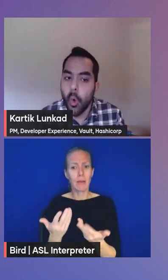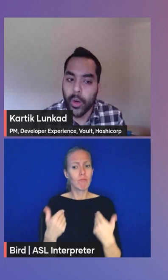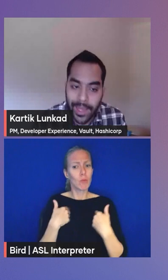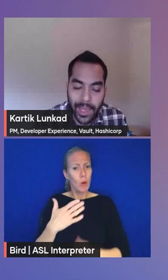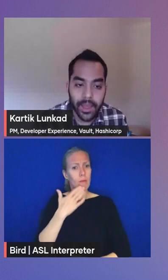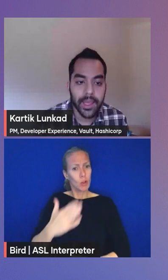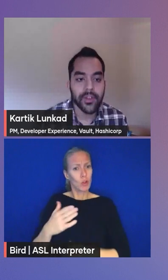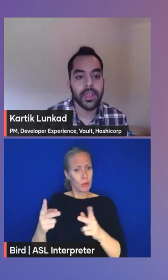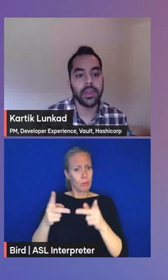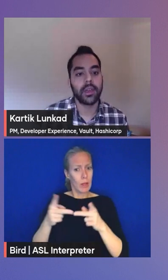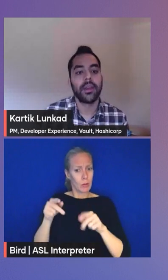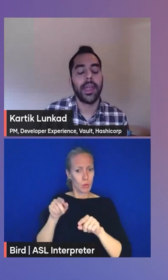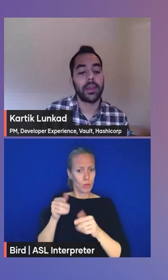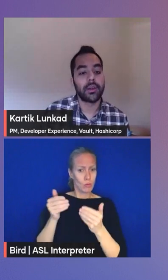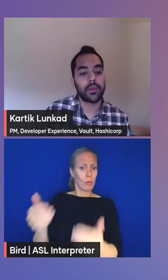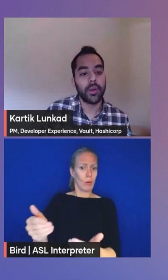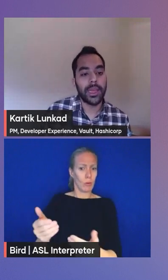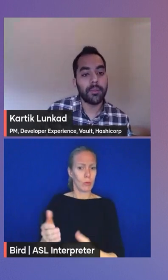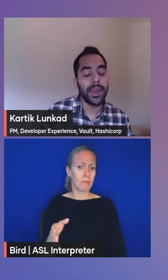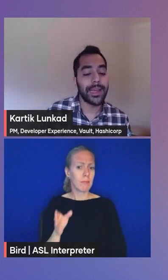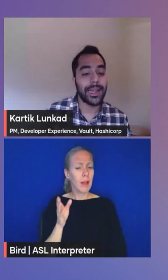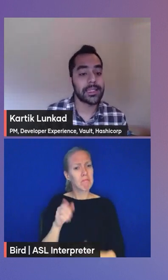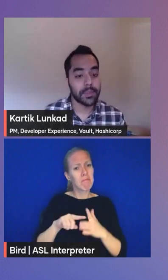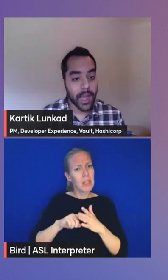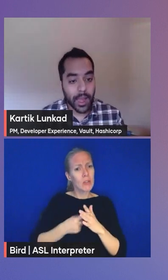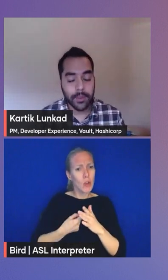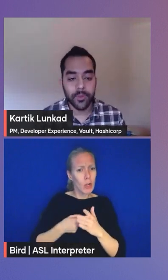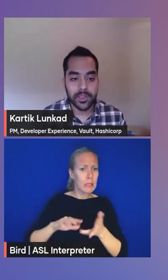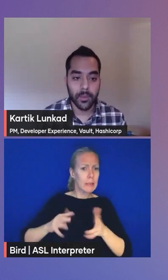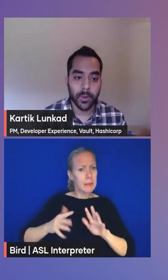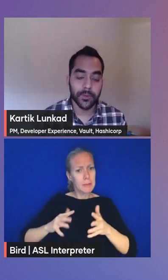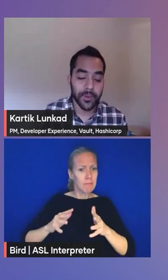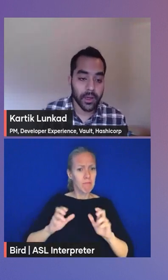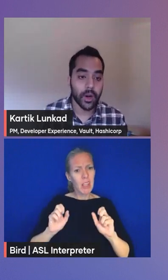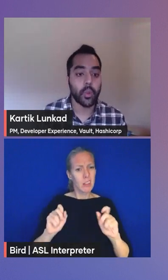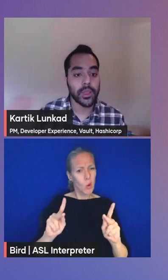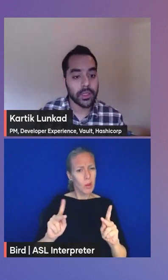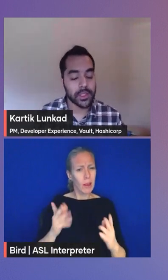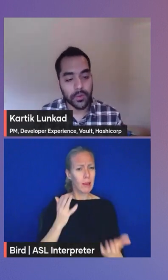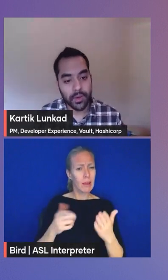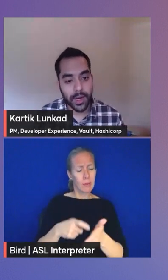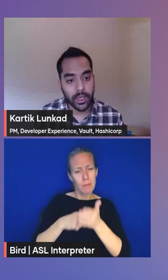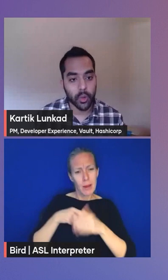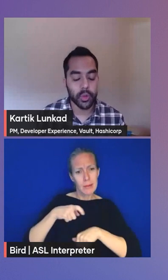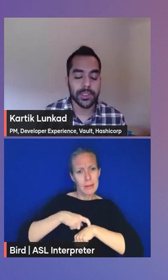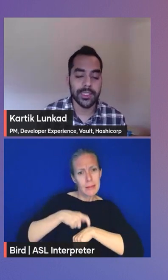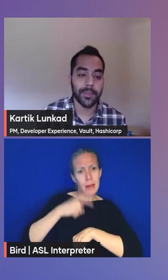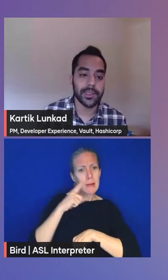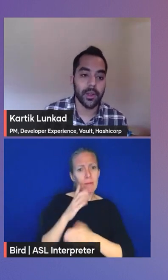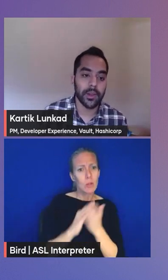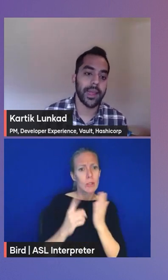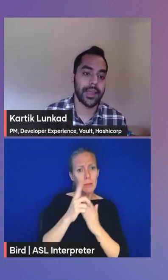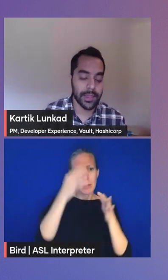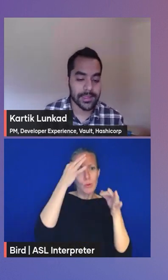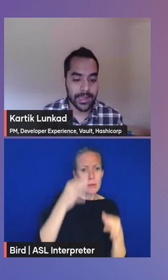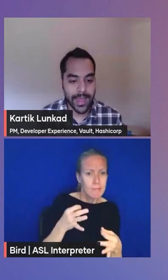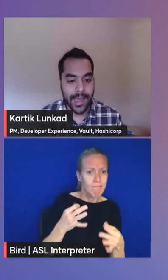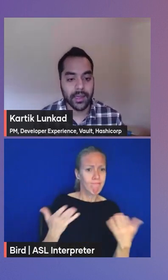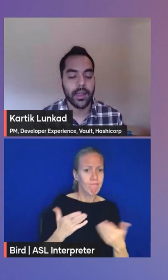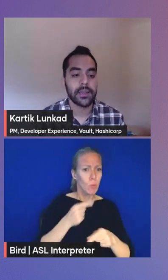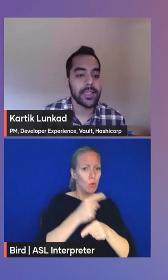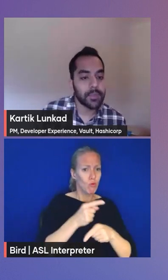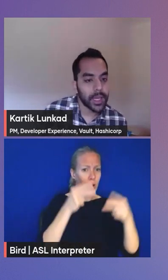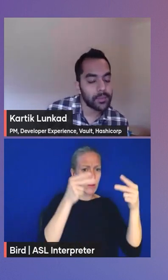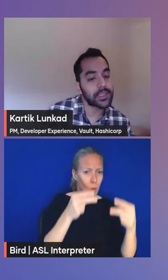is okay, given it may take some time for someone to figure out what the sort of the right code snippets look like and things like